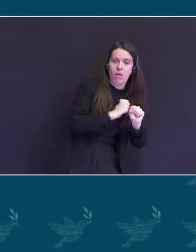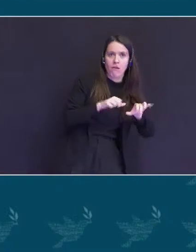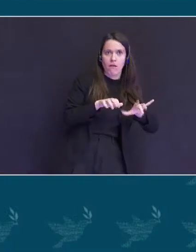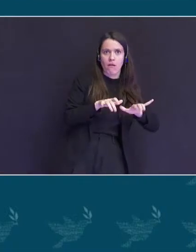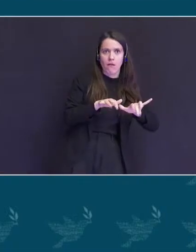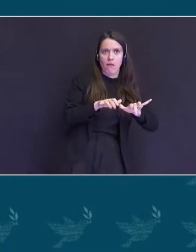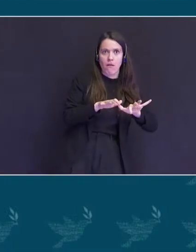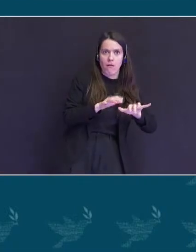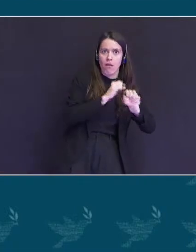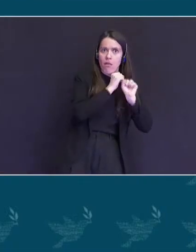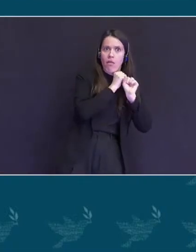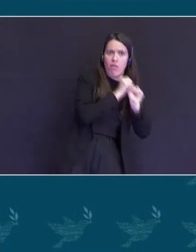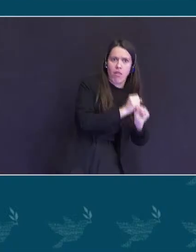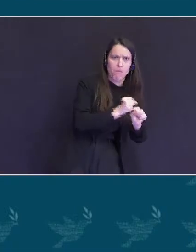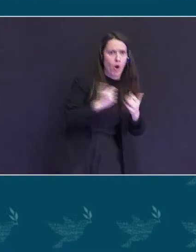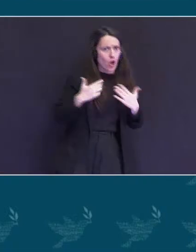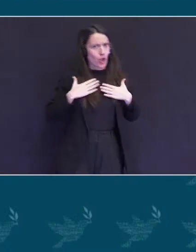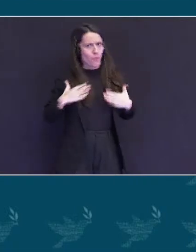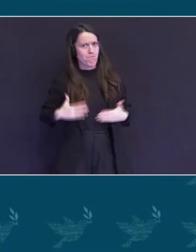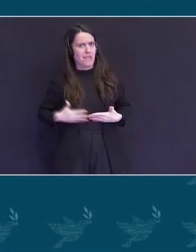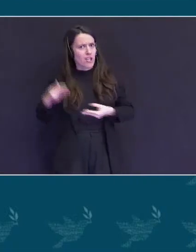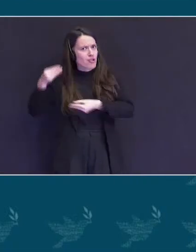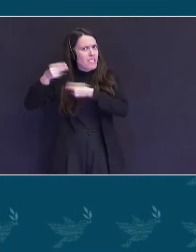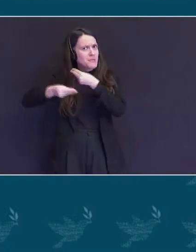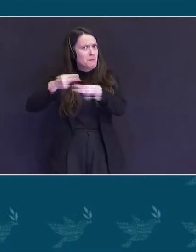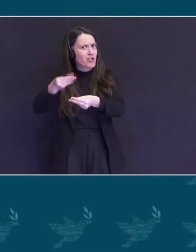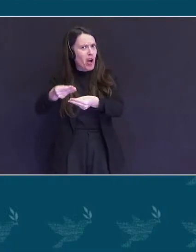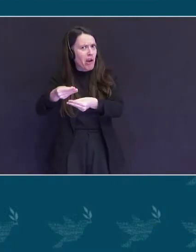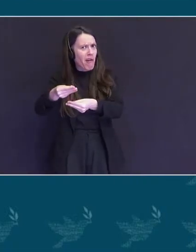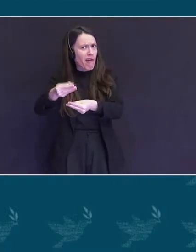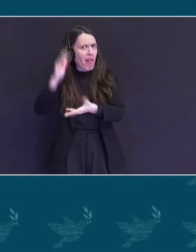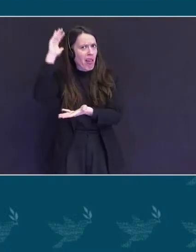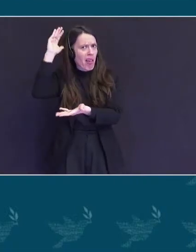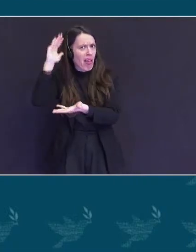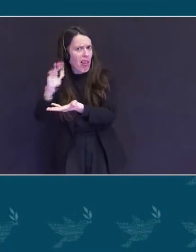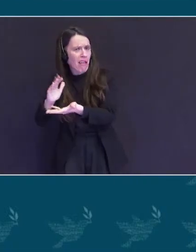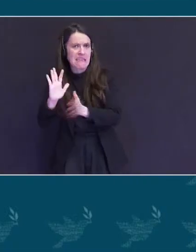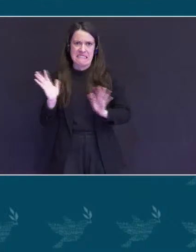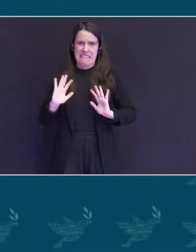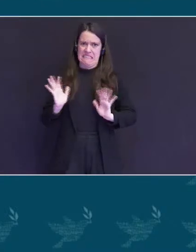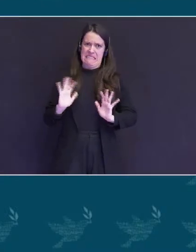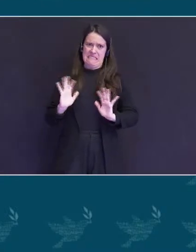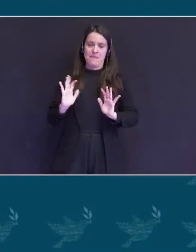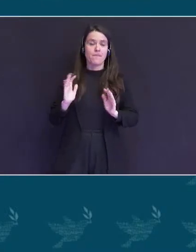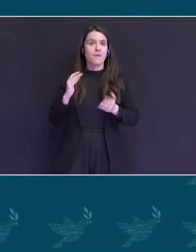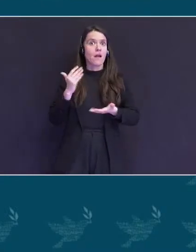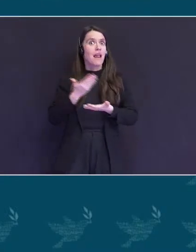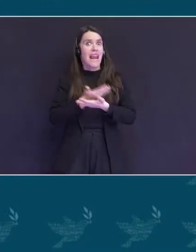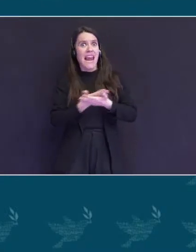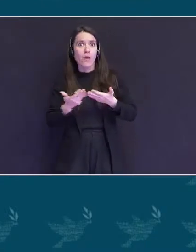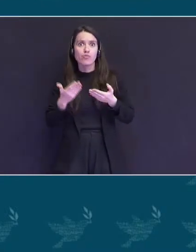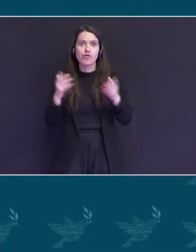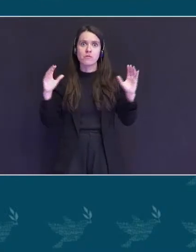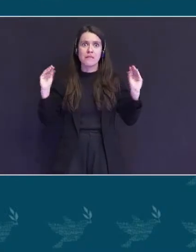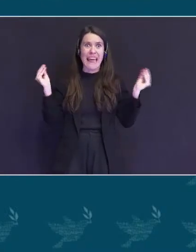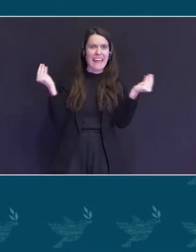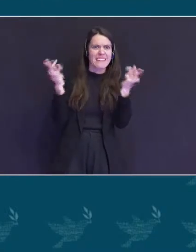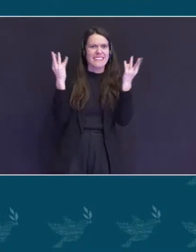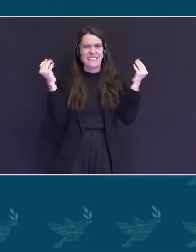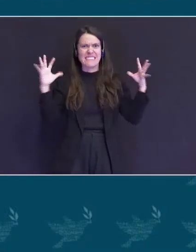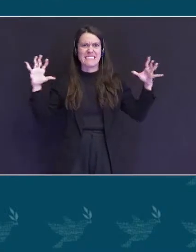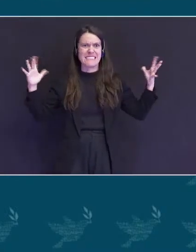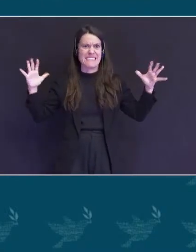human transmission of languages, particularly languages that are endangered or are not